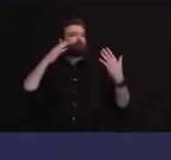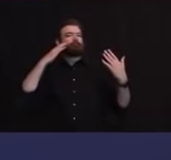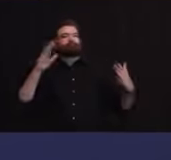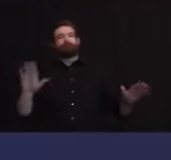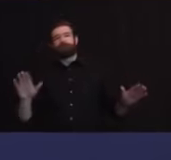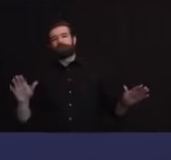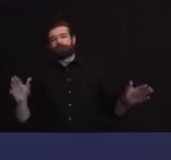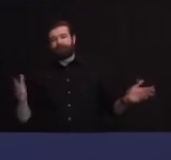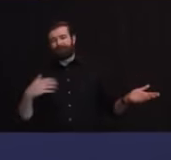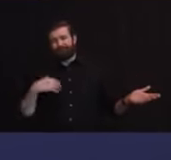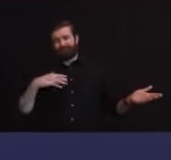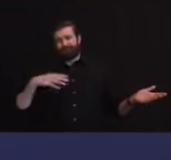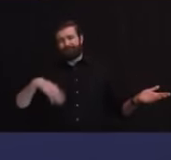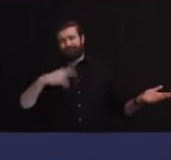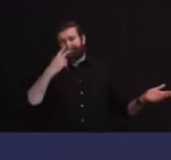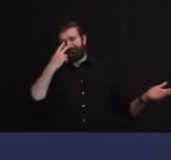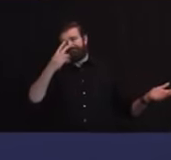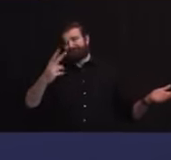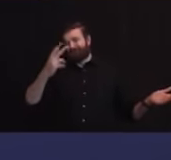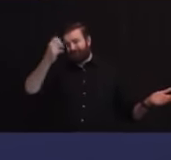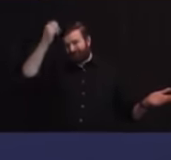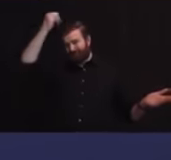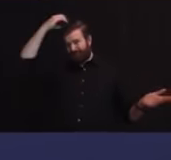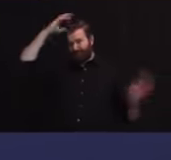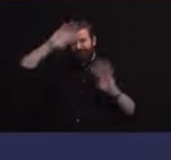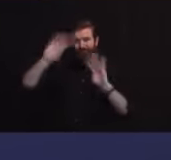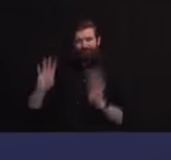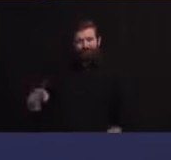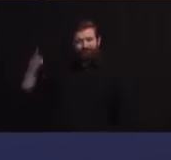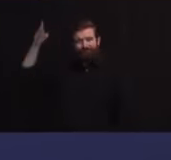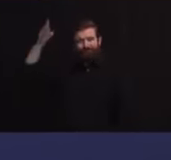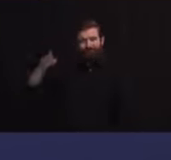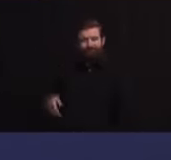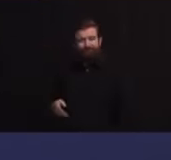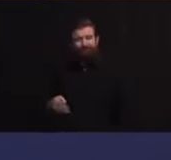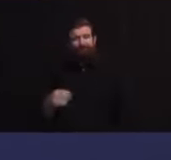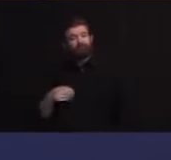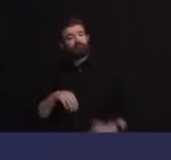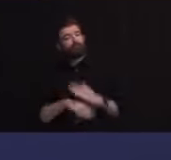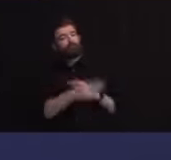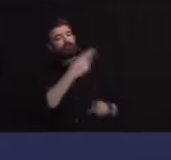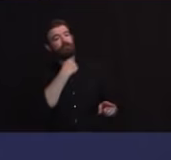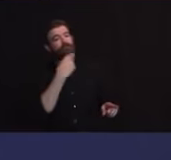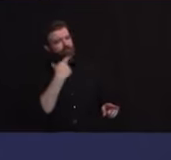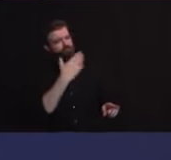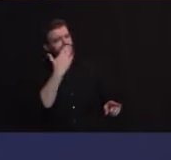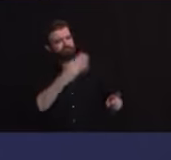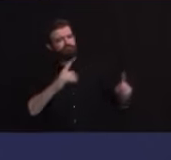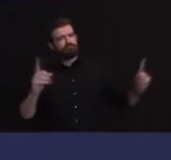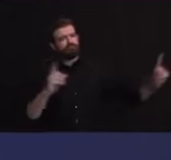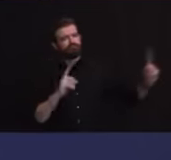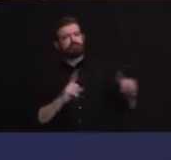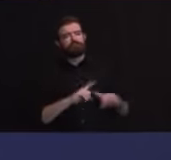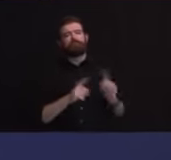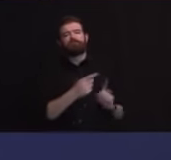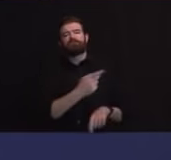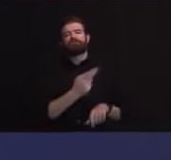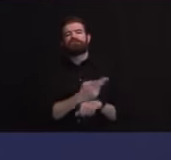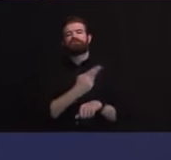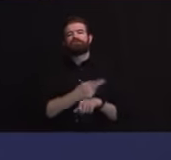say. Was in a restaurant Saturday night that actually had decent distancing, but had plastic sort of 6 feet